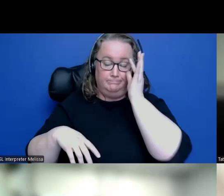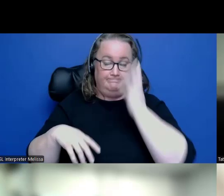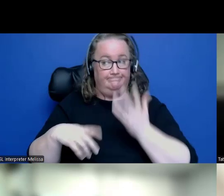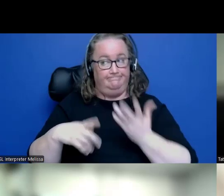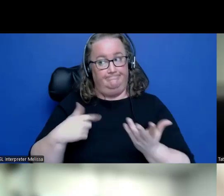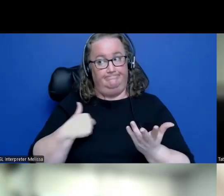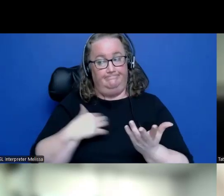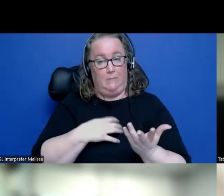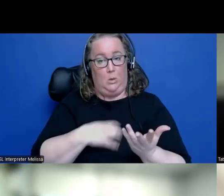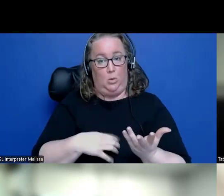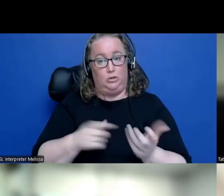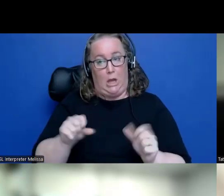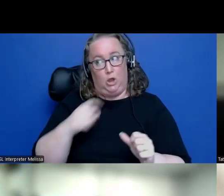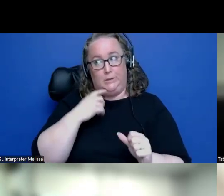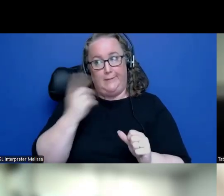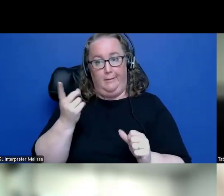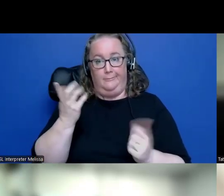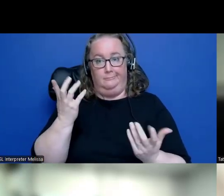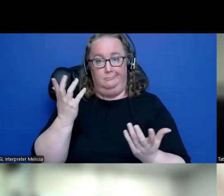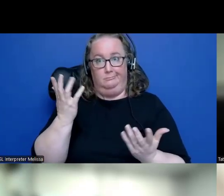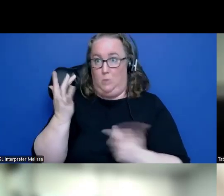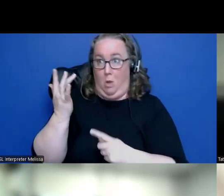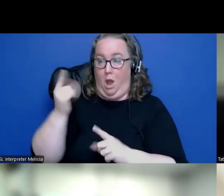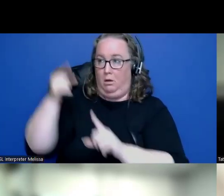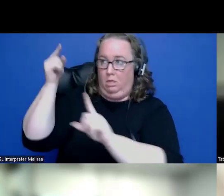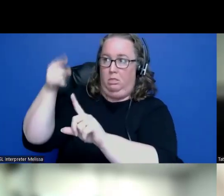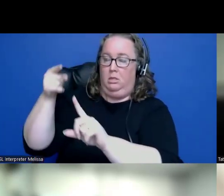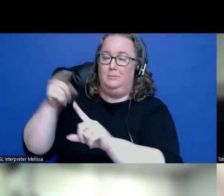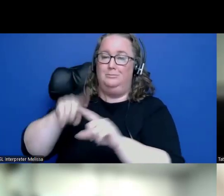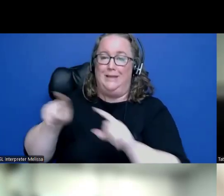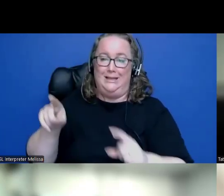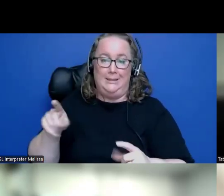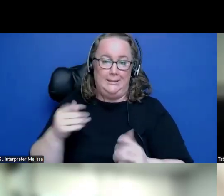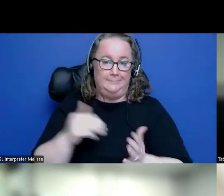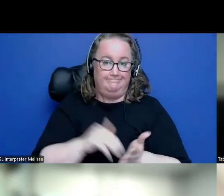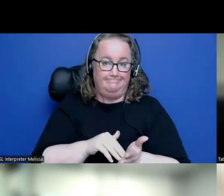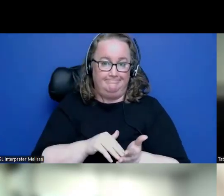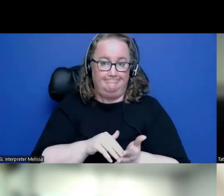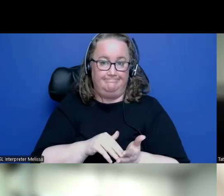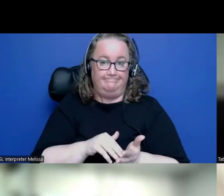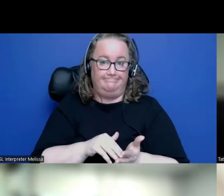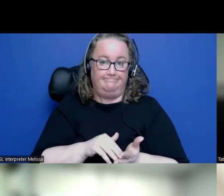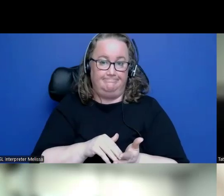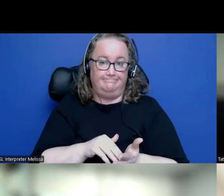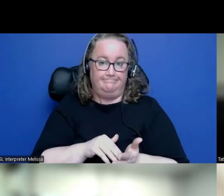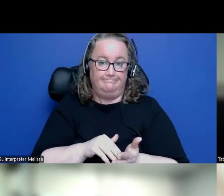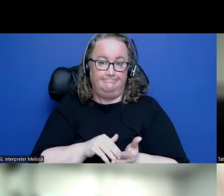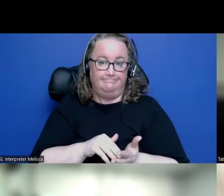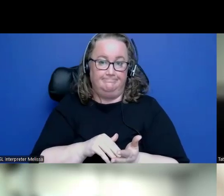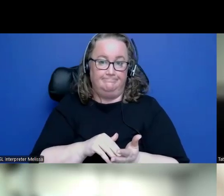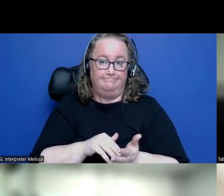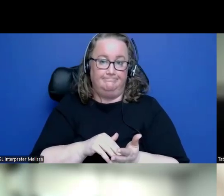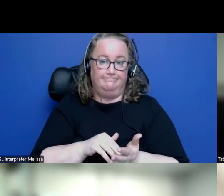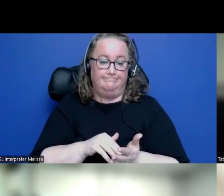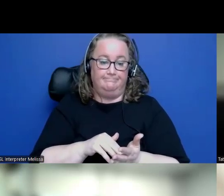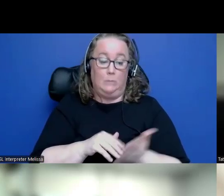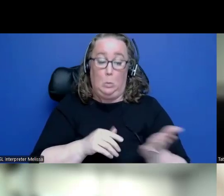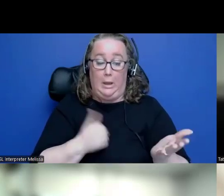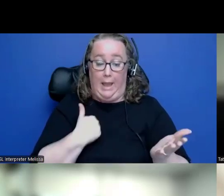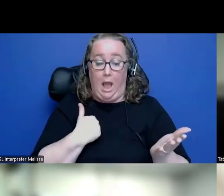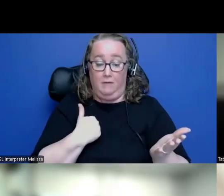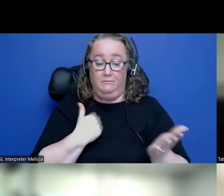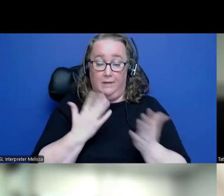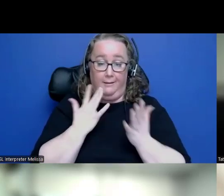I wish I could say why. It's certainly not due to a lack of documented issues with the